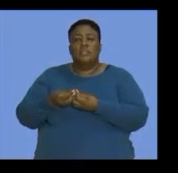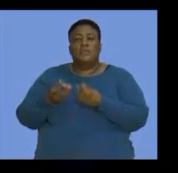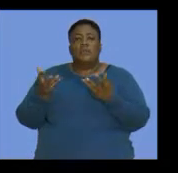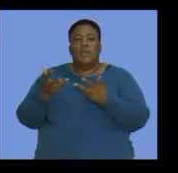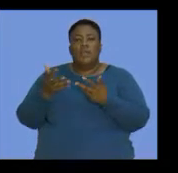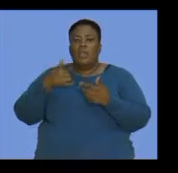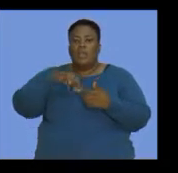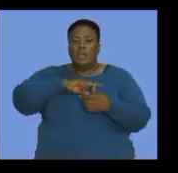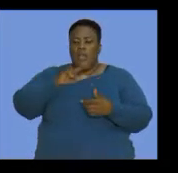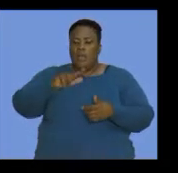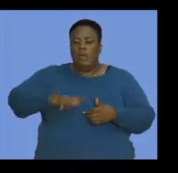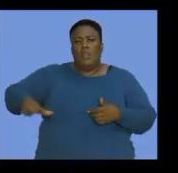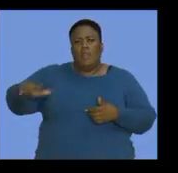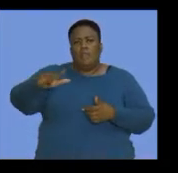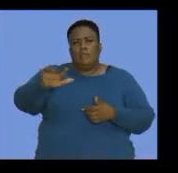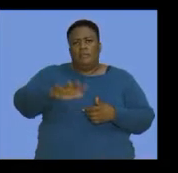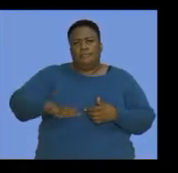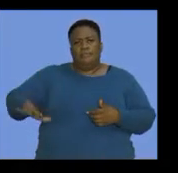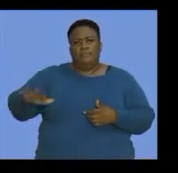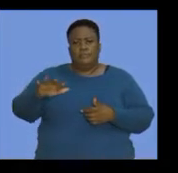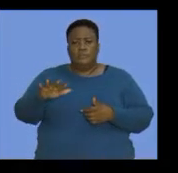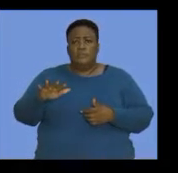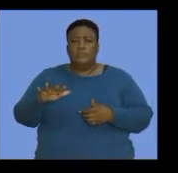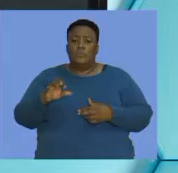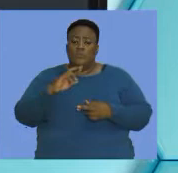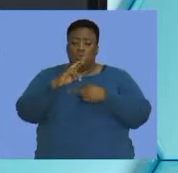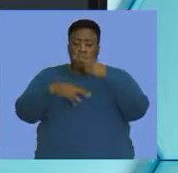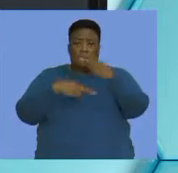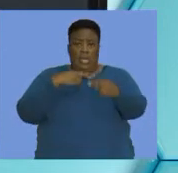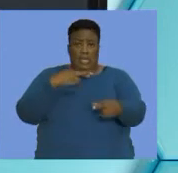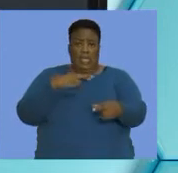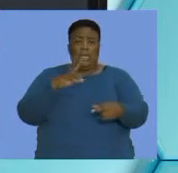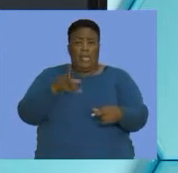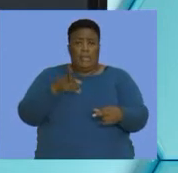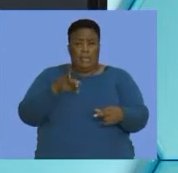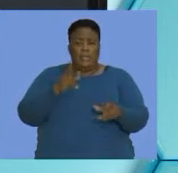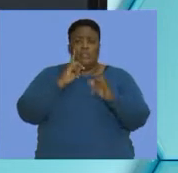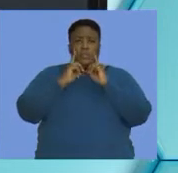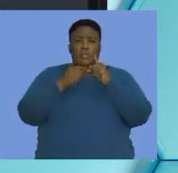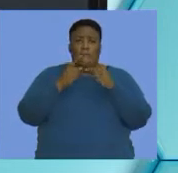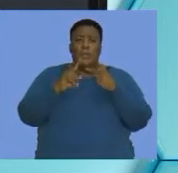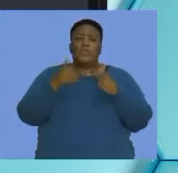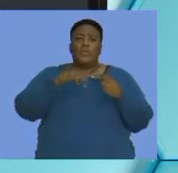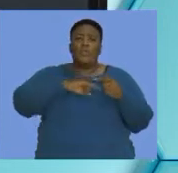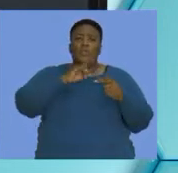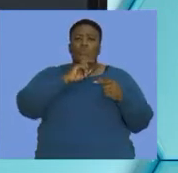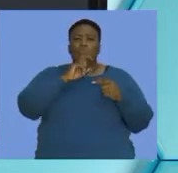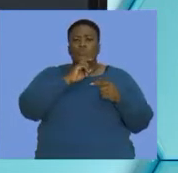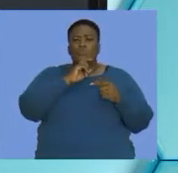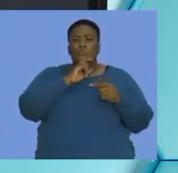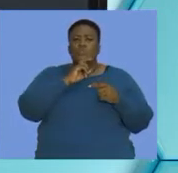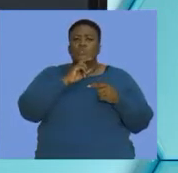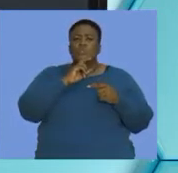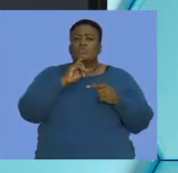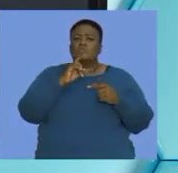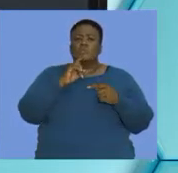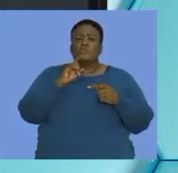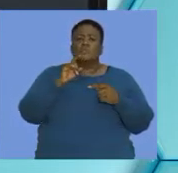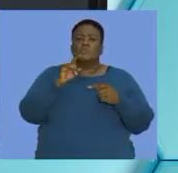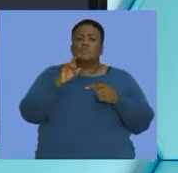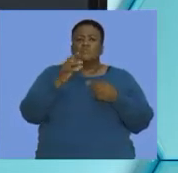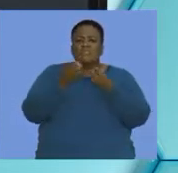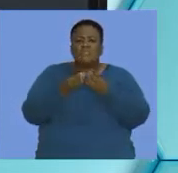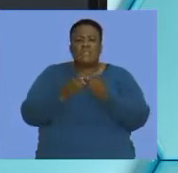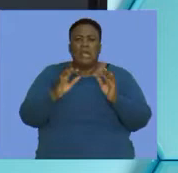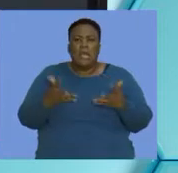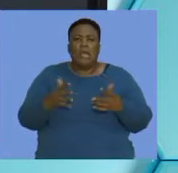into our landfills. So waste recycling, or recycling, again talks about the way we reuse certain substances